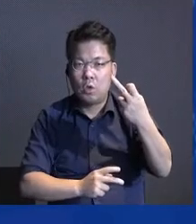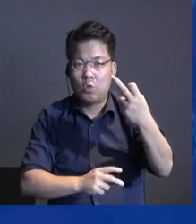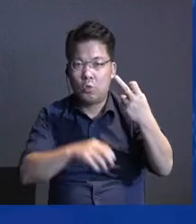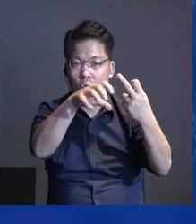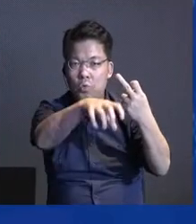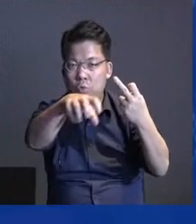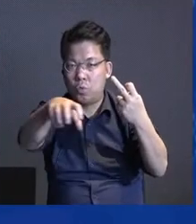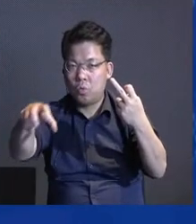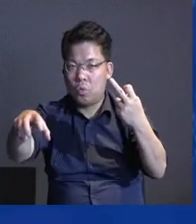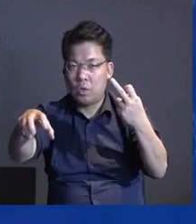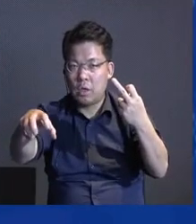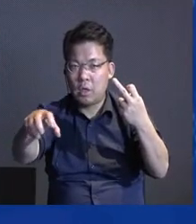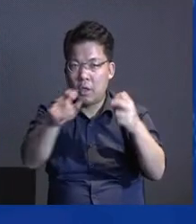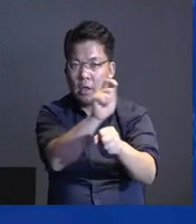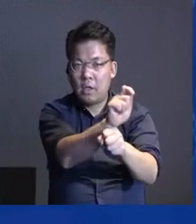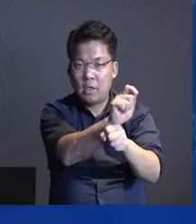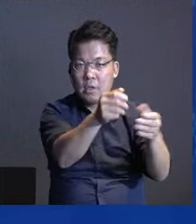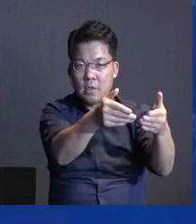We are working